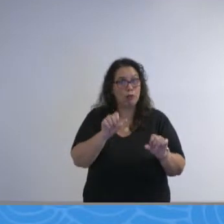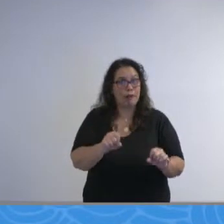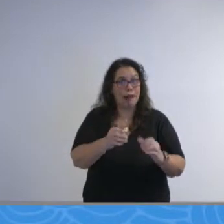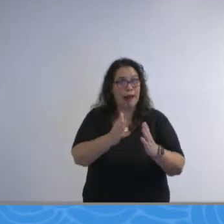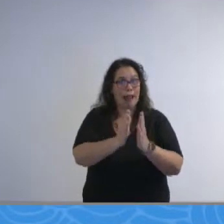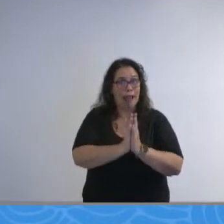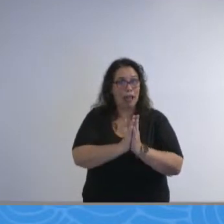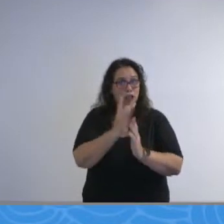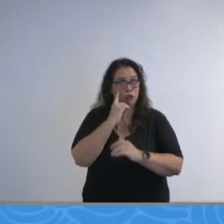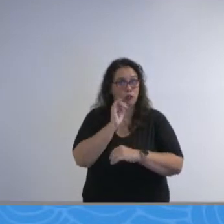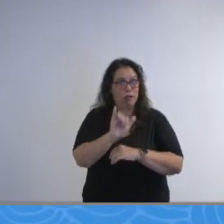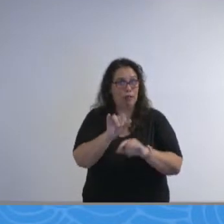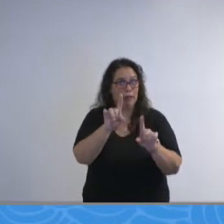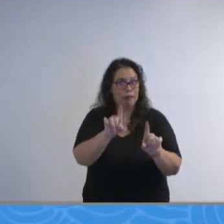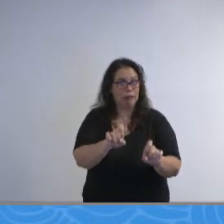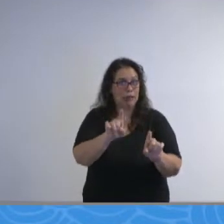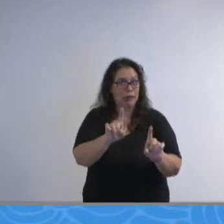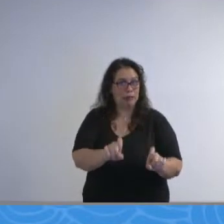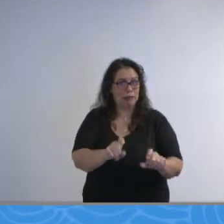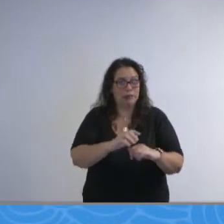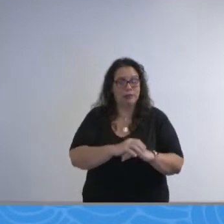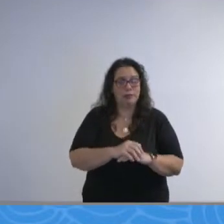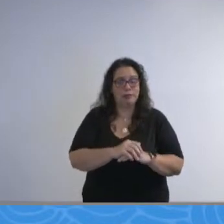different reasons.